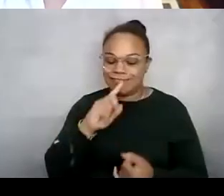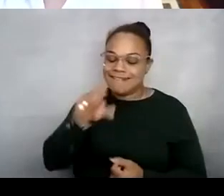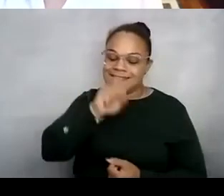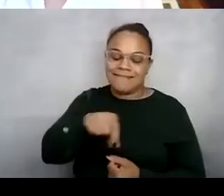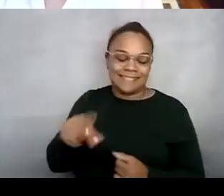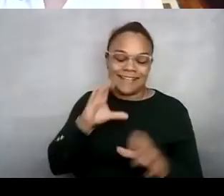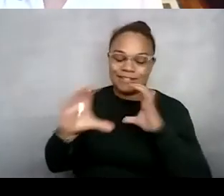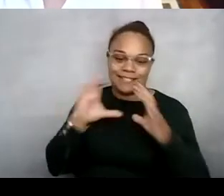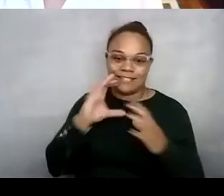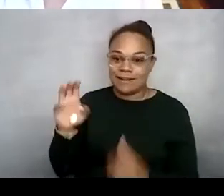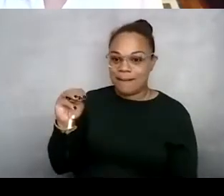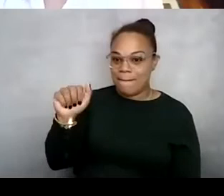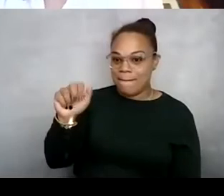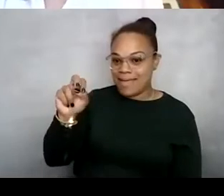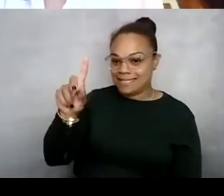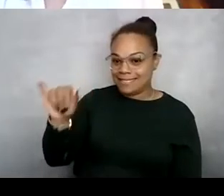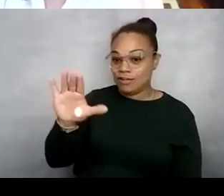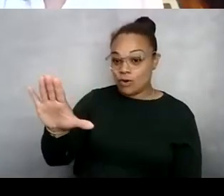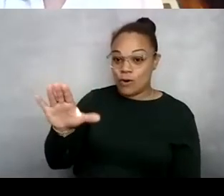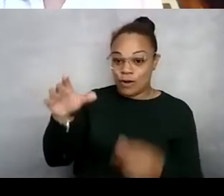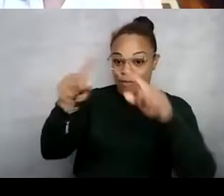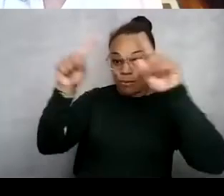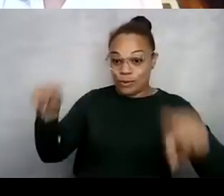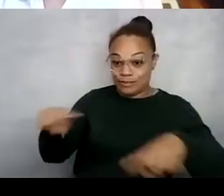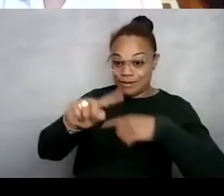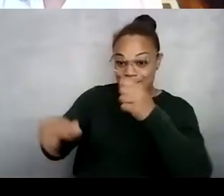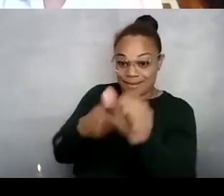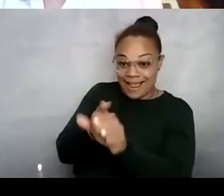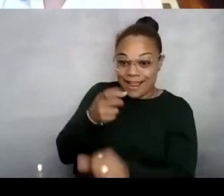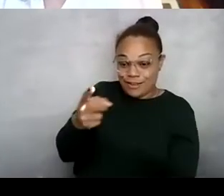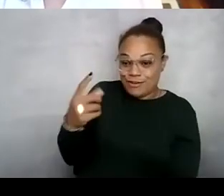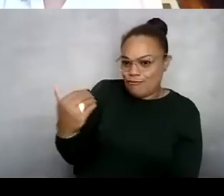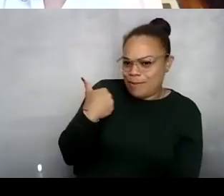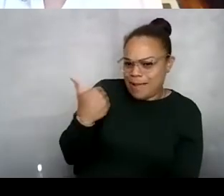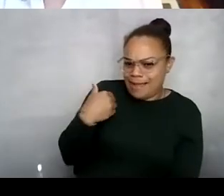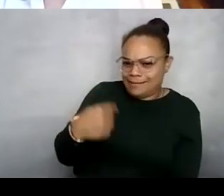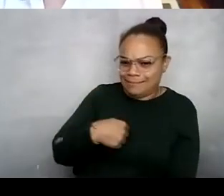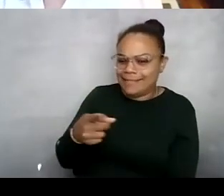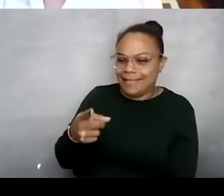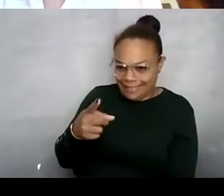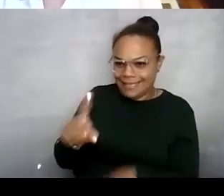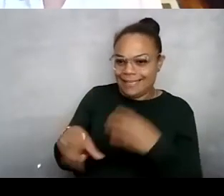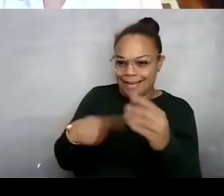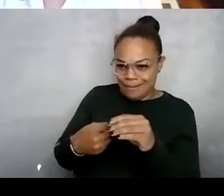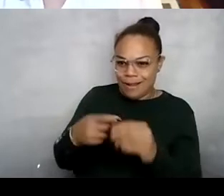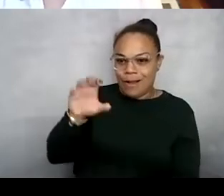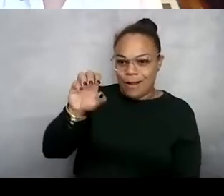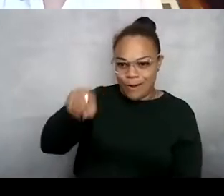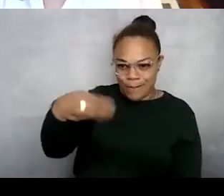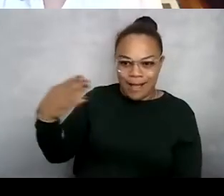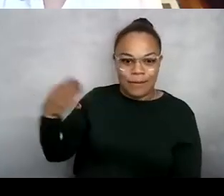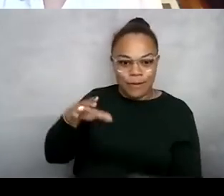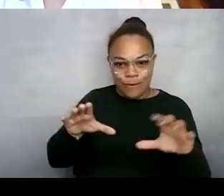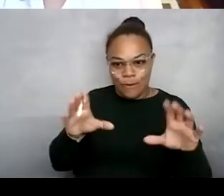Mandy, your poster behind you reminds me of the Obama organizing. I ran the Colorado